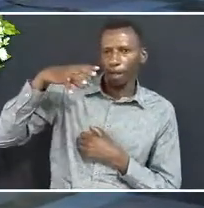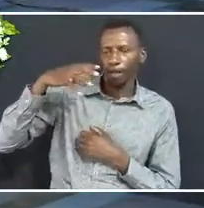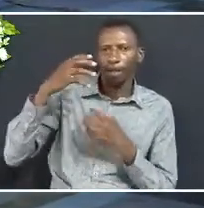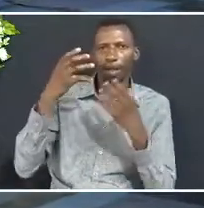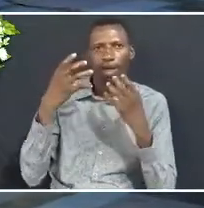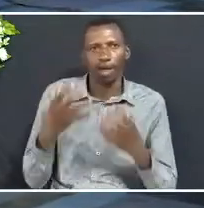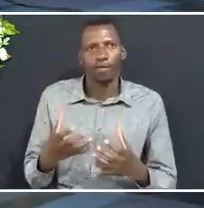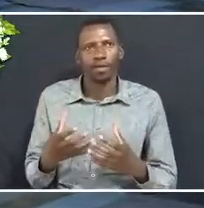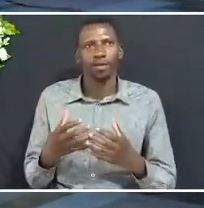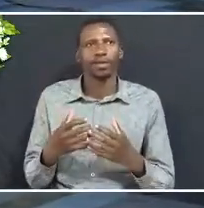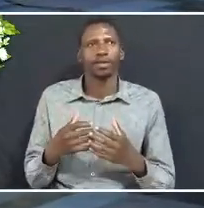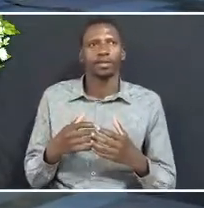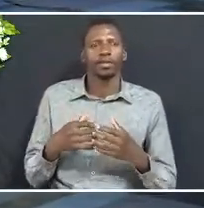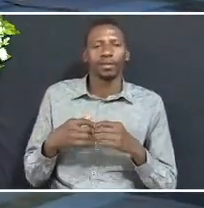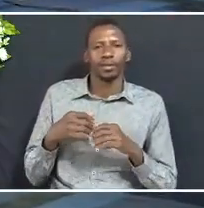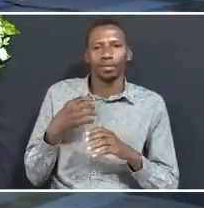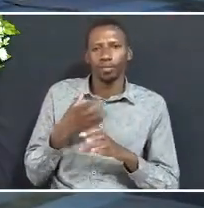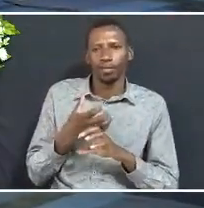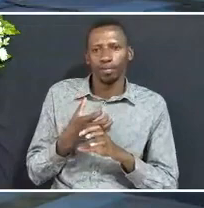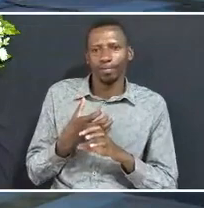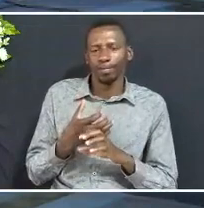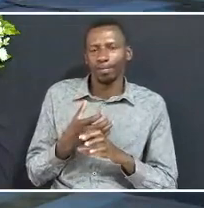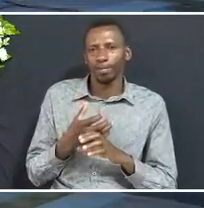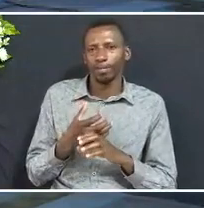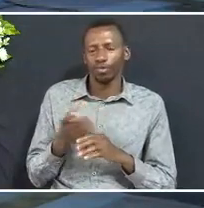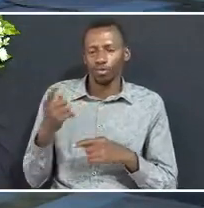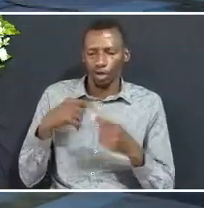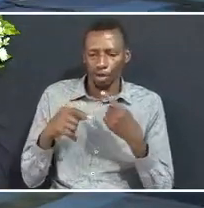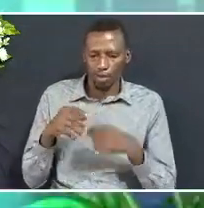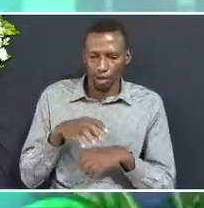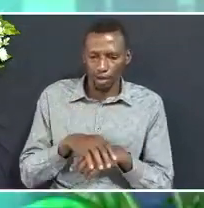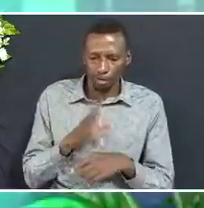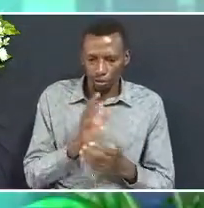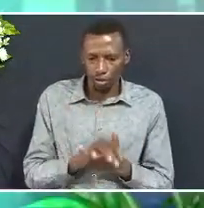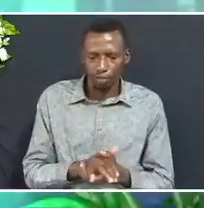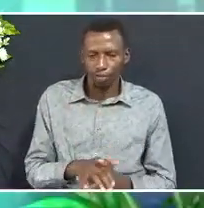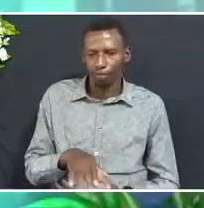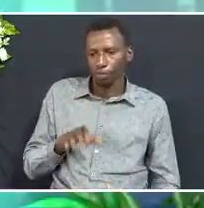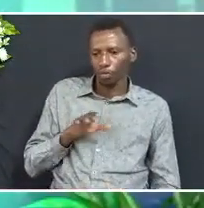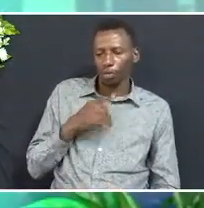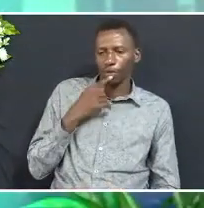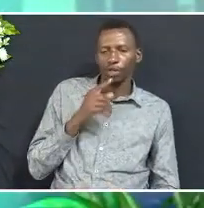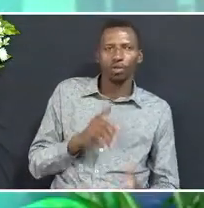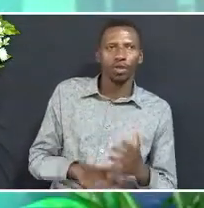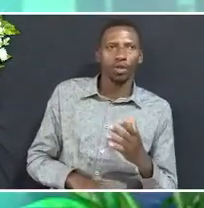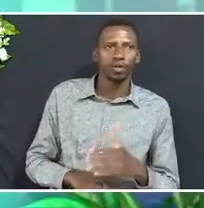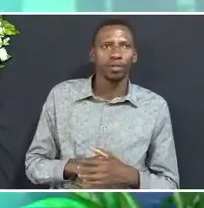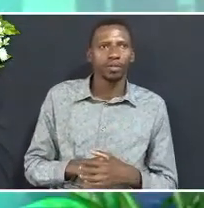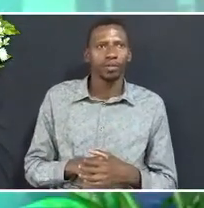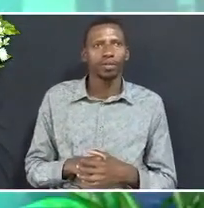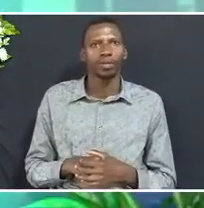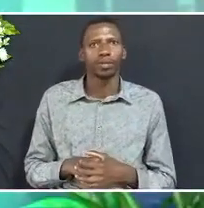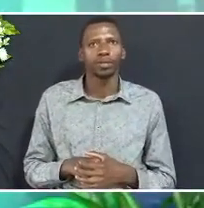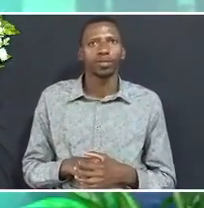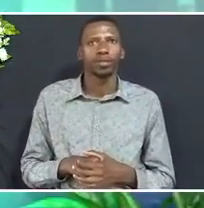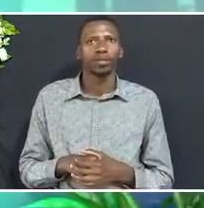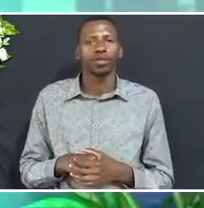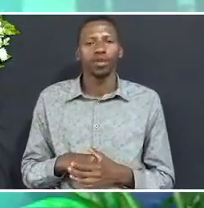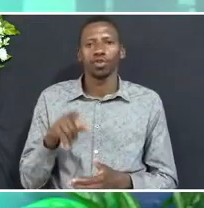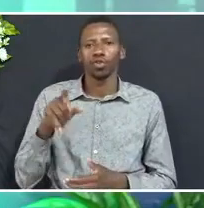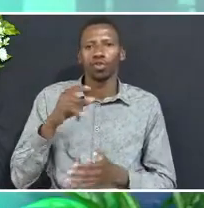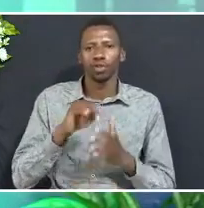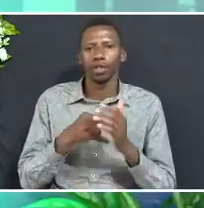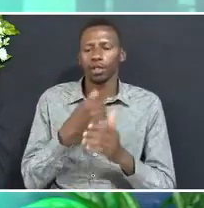sunburns and the difficult circumstances to come and fetch the water. The woman said, you don't have the water. You are just a